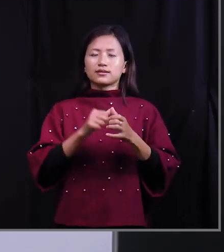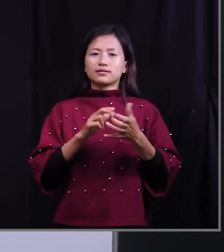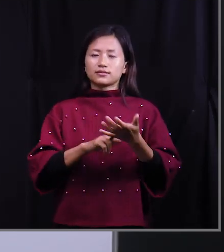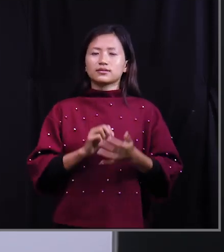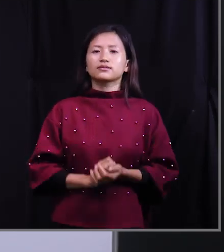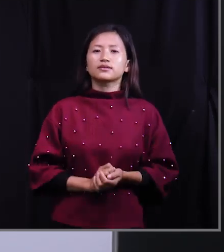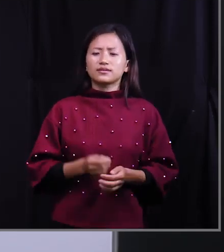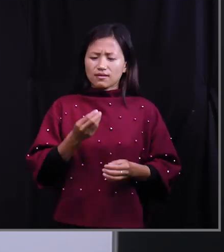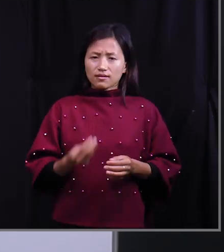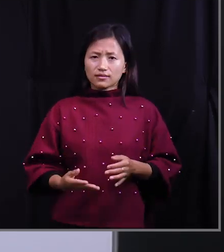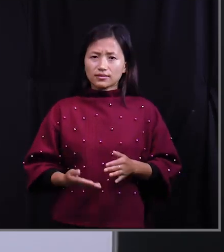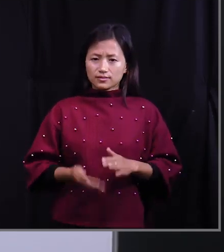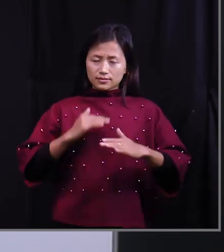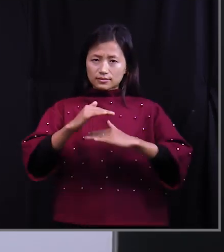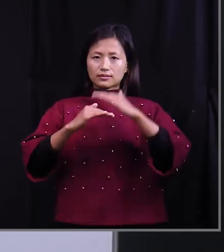then we get